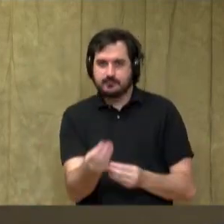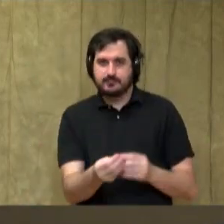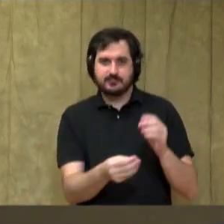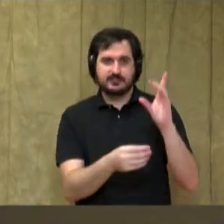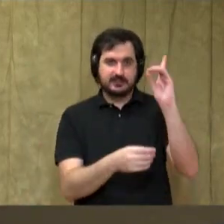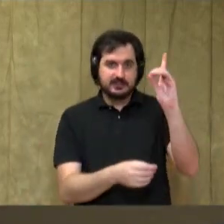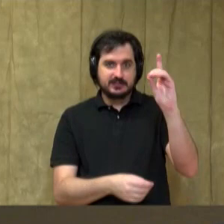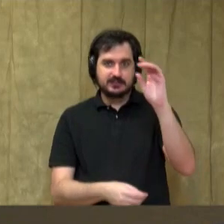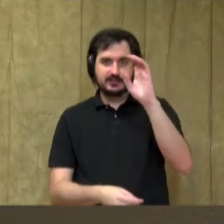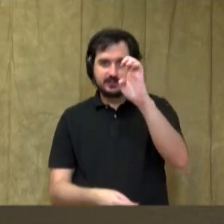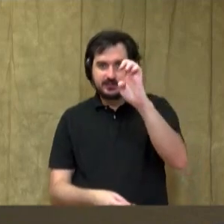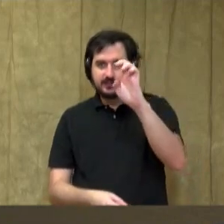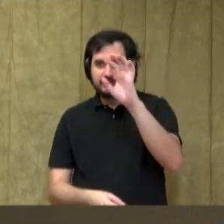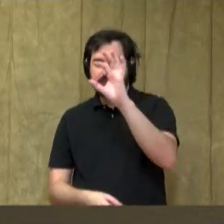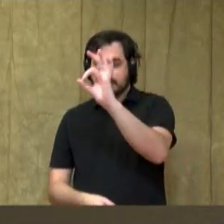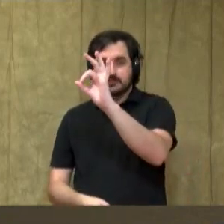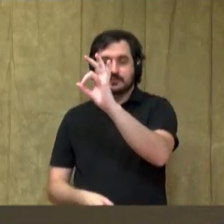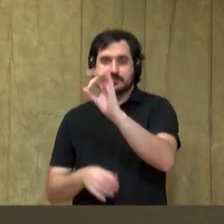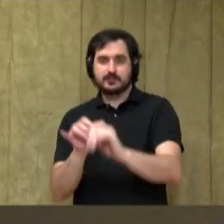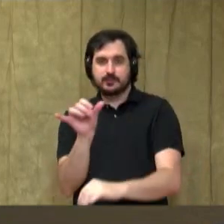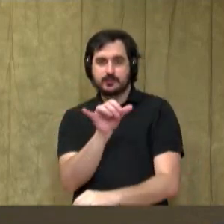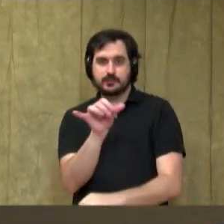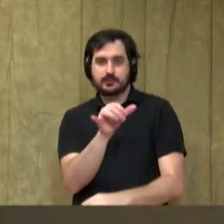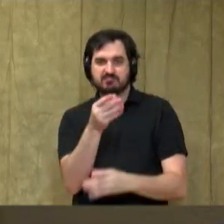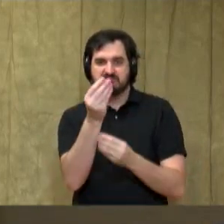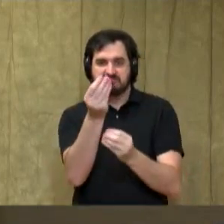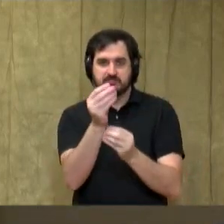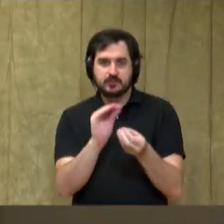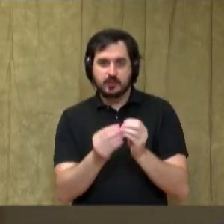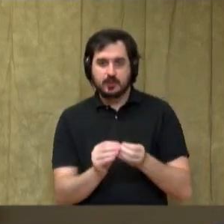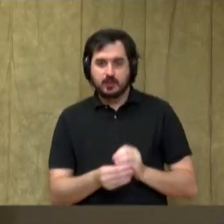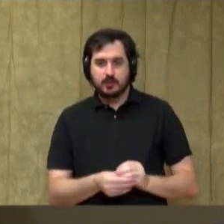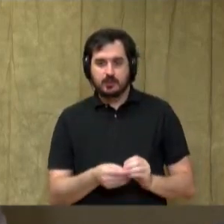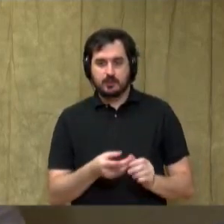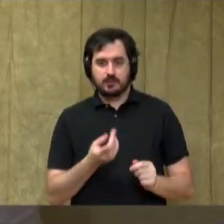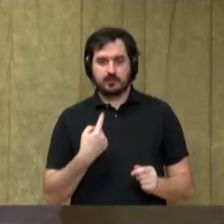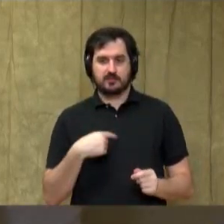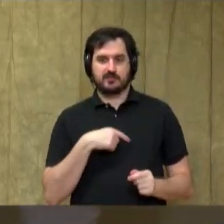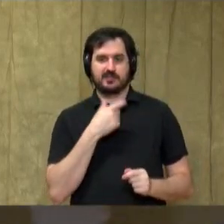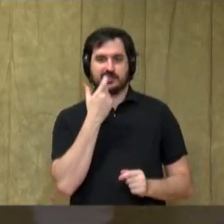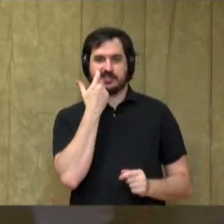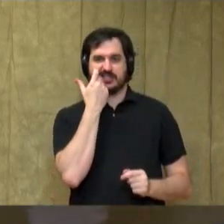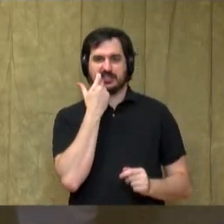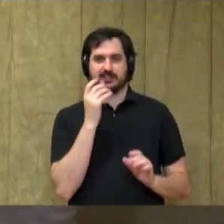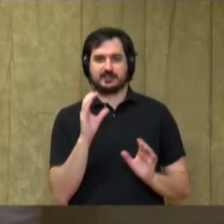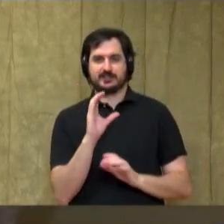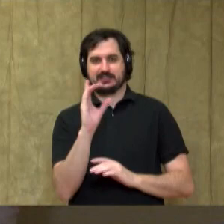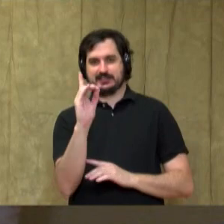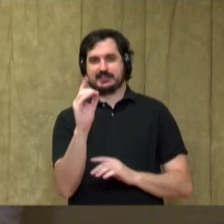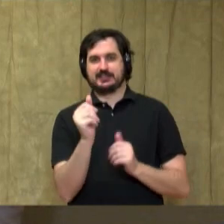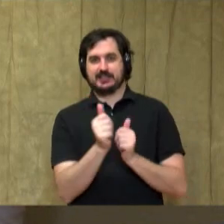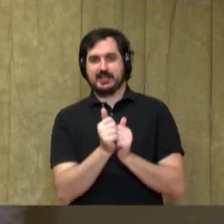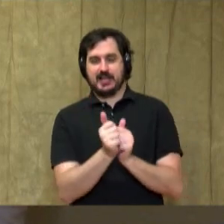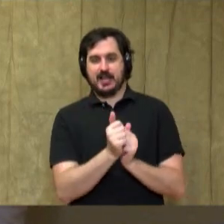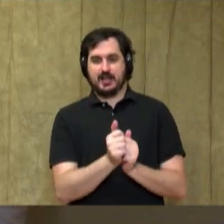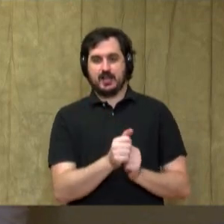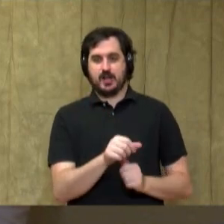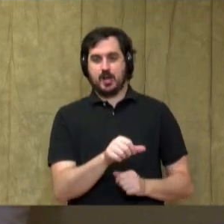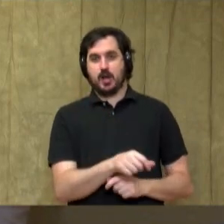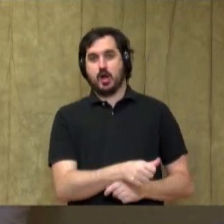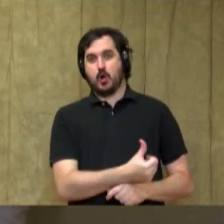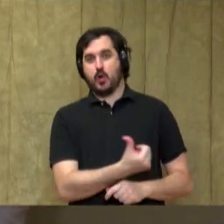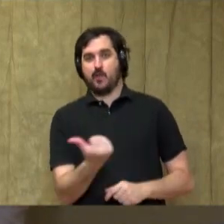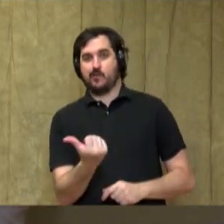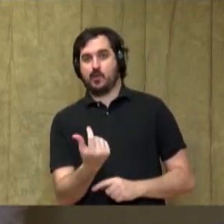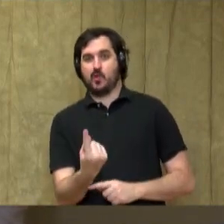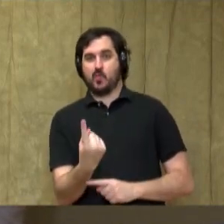D, E, and F. We did D just now together. Over